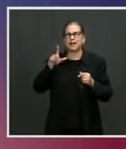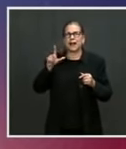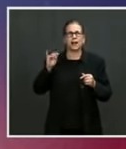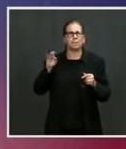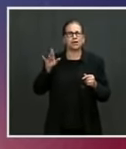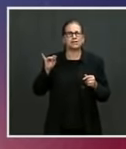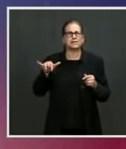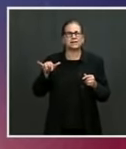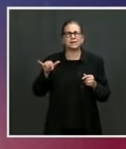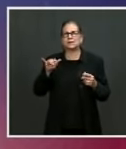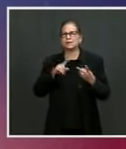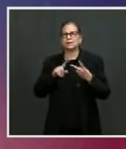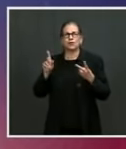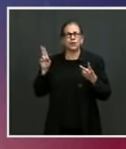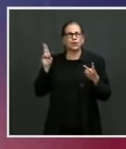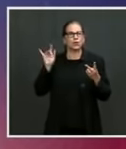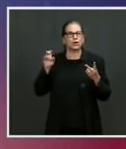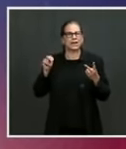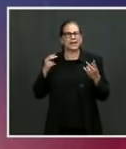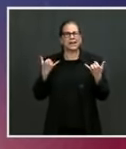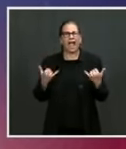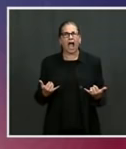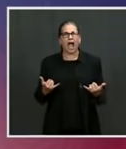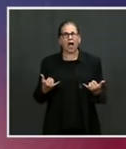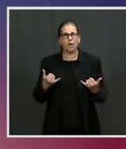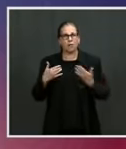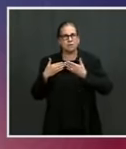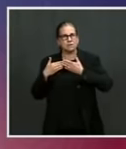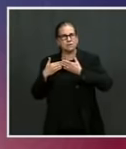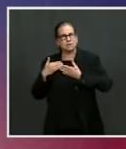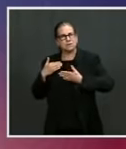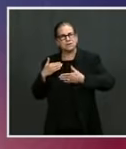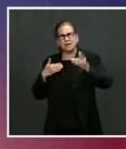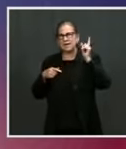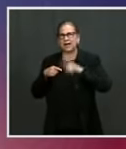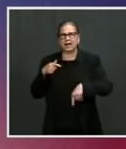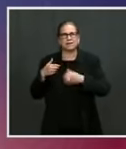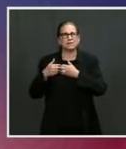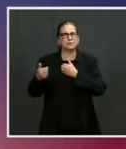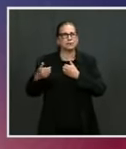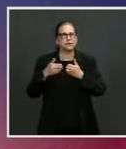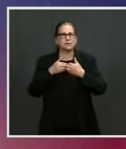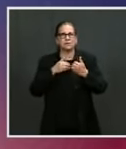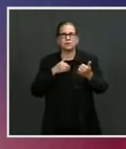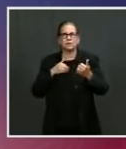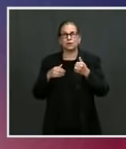forever, one and inseparable, liberty and union."